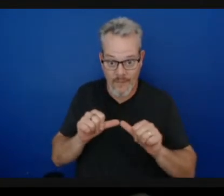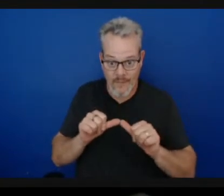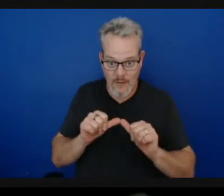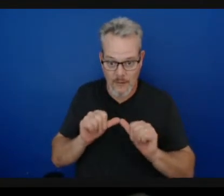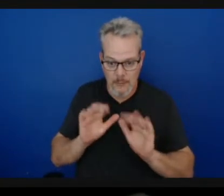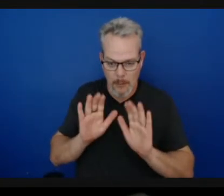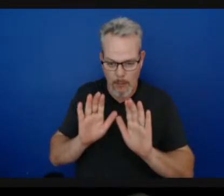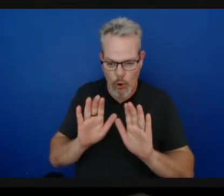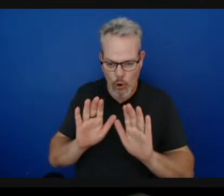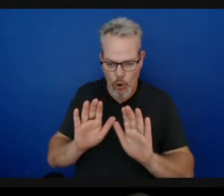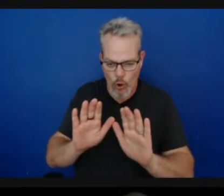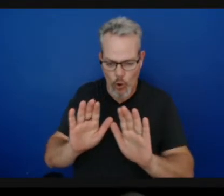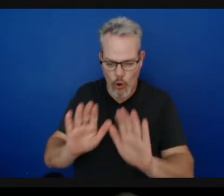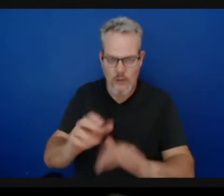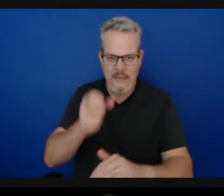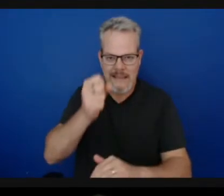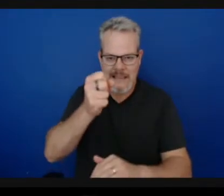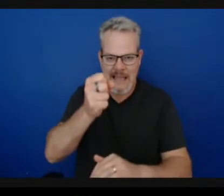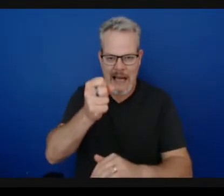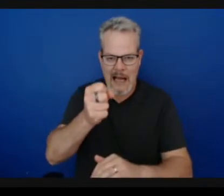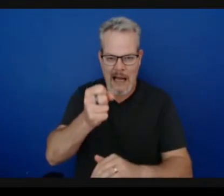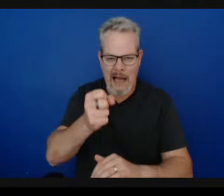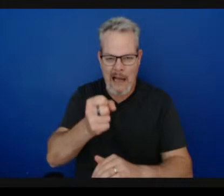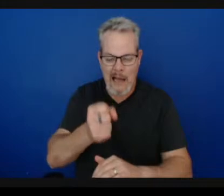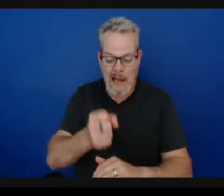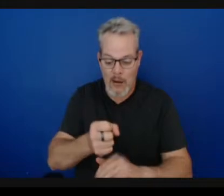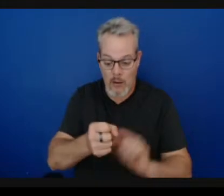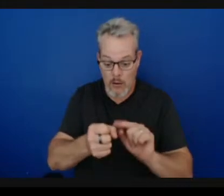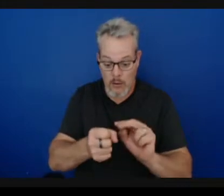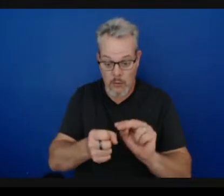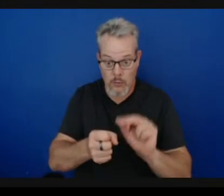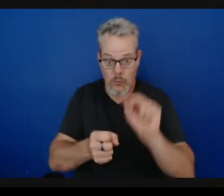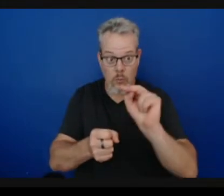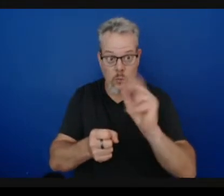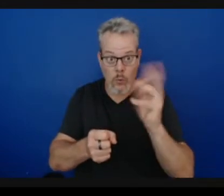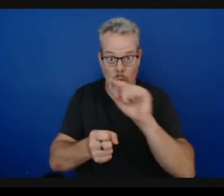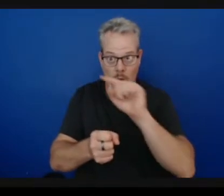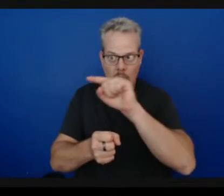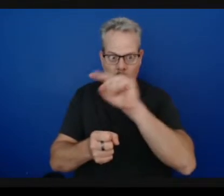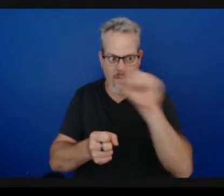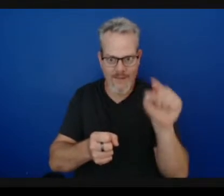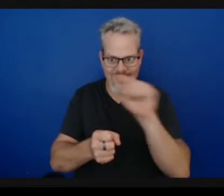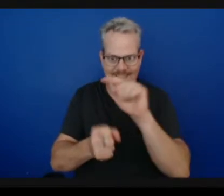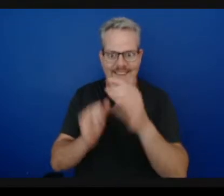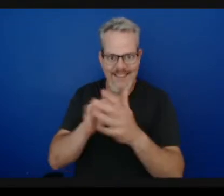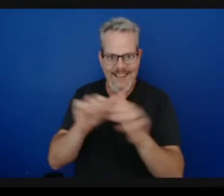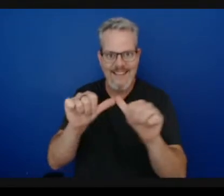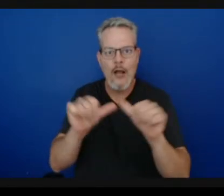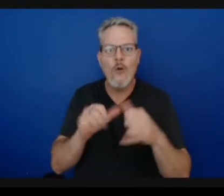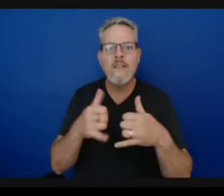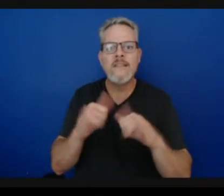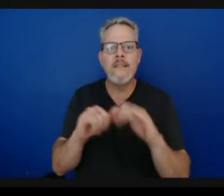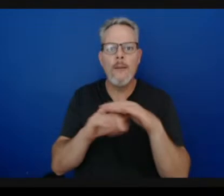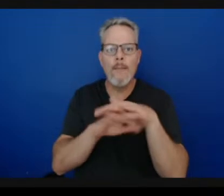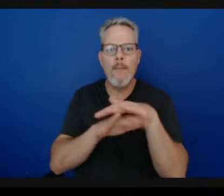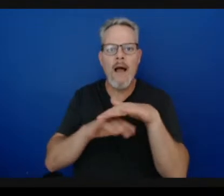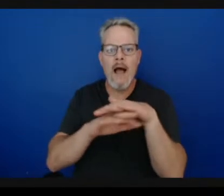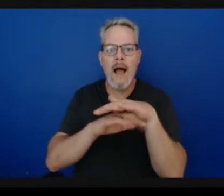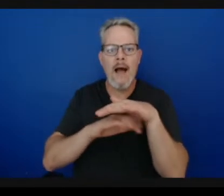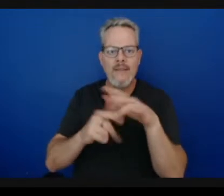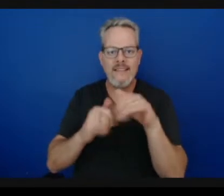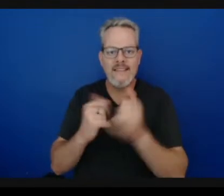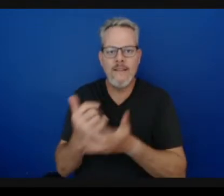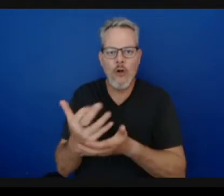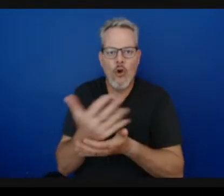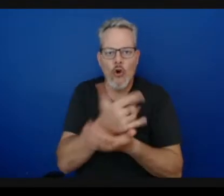south, right? So what's north of it? It's that zone right there. This is likely where the magma is still gathering and adjusting a little bit to cause this piece of